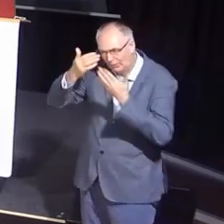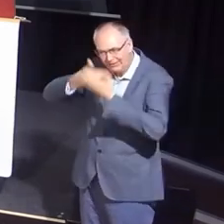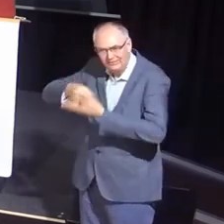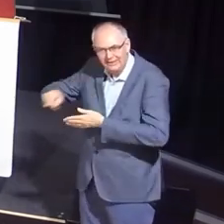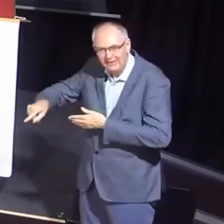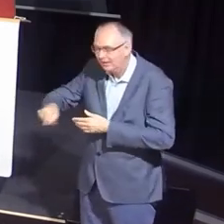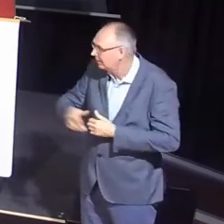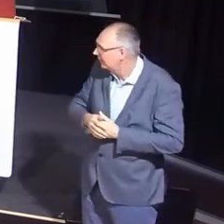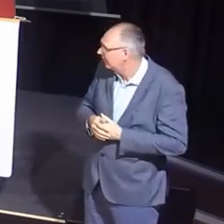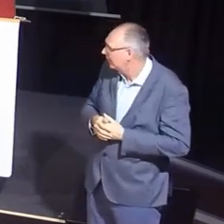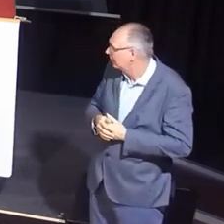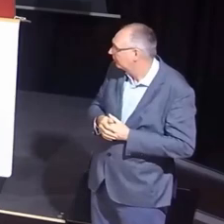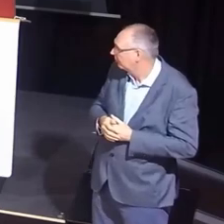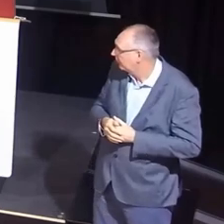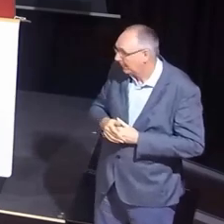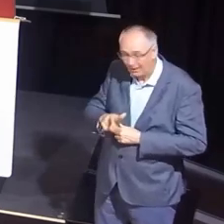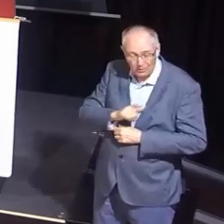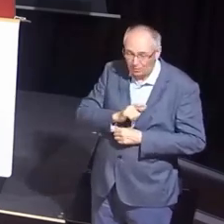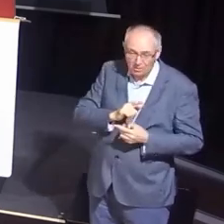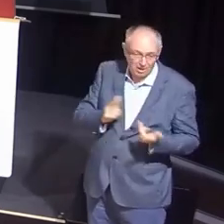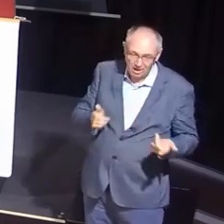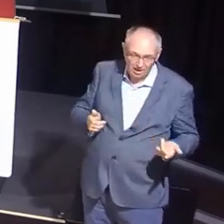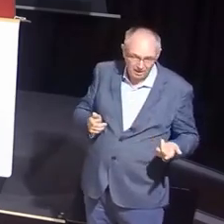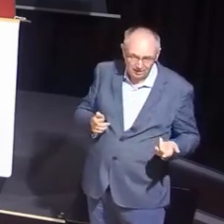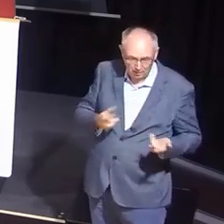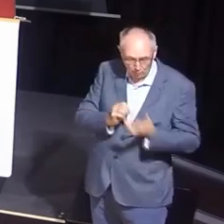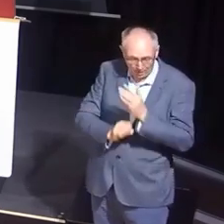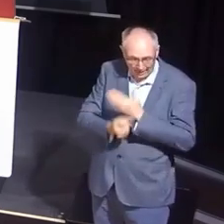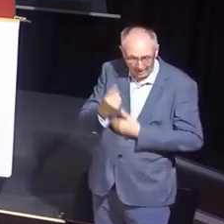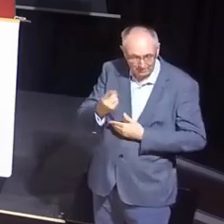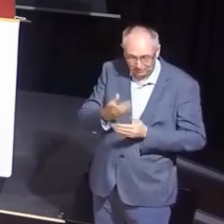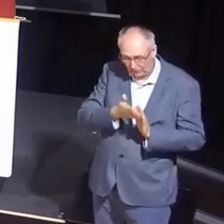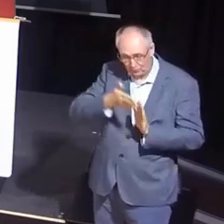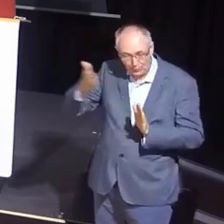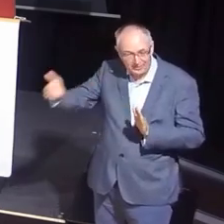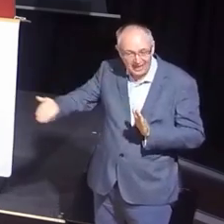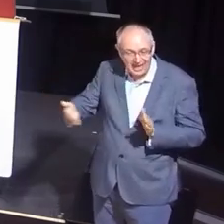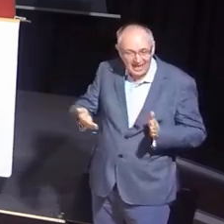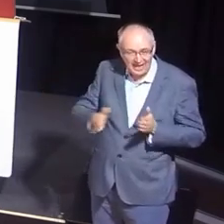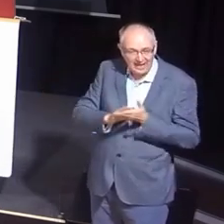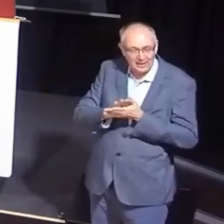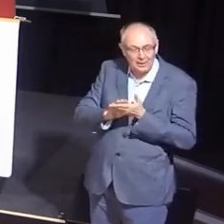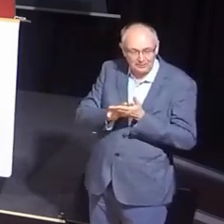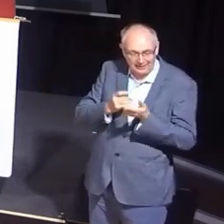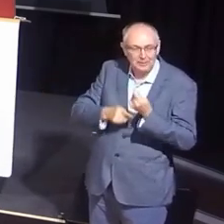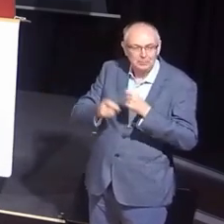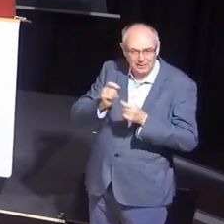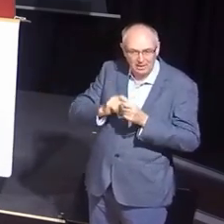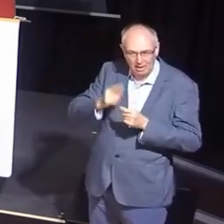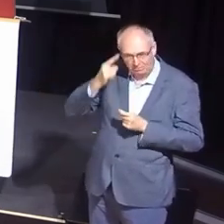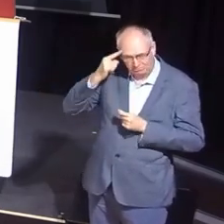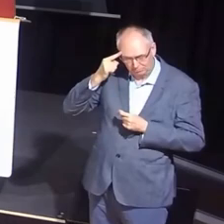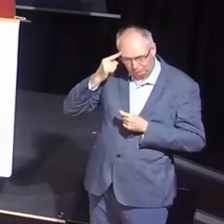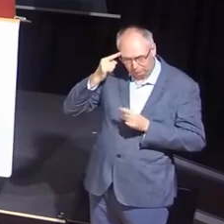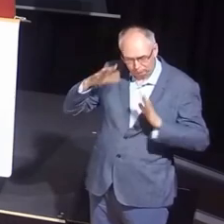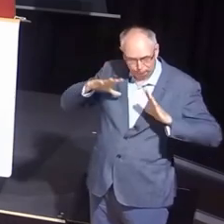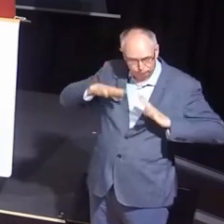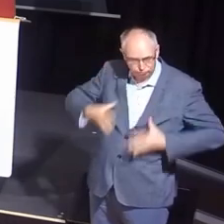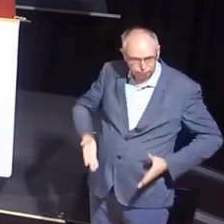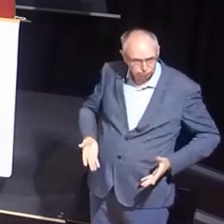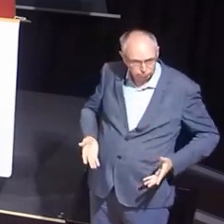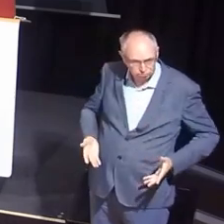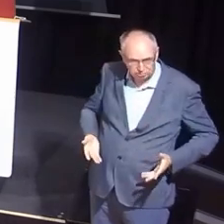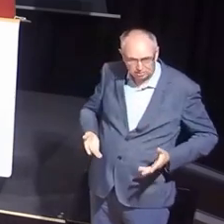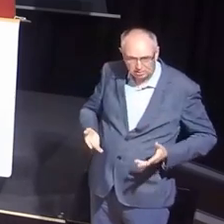just limitless possibilities of what happens throughout our day, it will definitely weigh on us, take cognitive load, and we